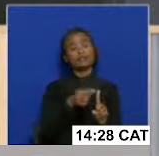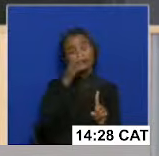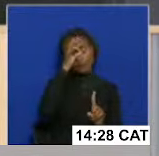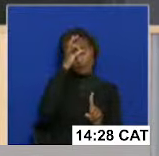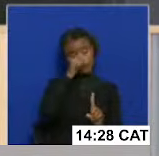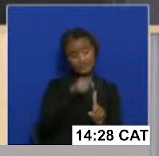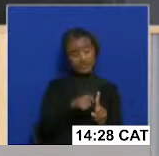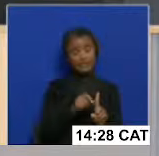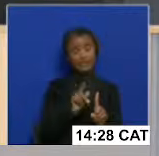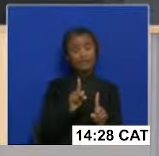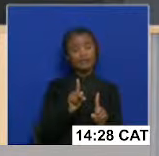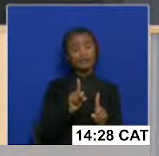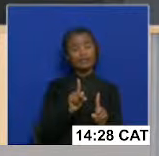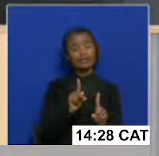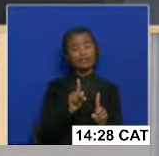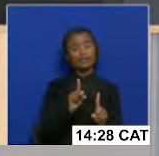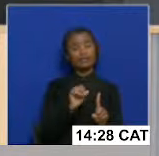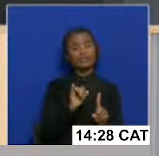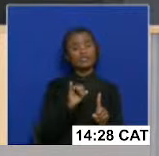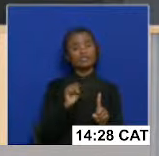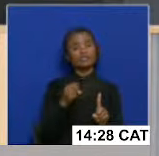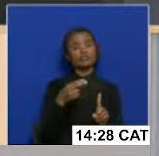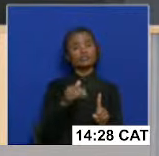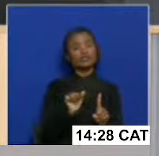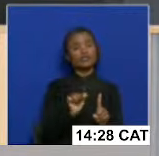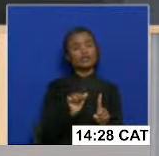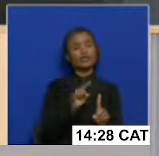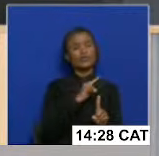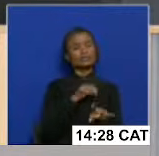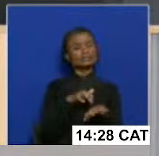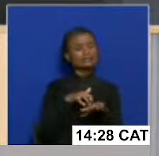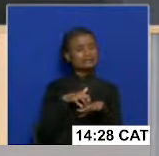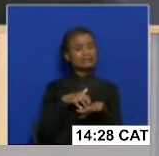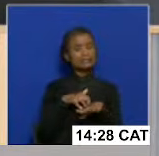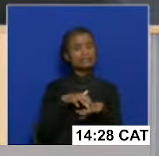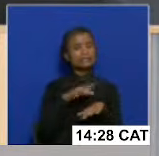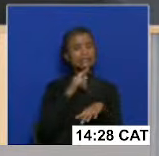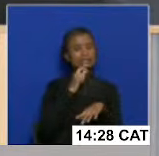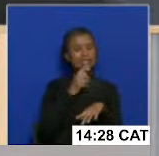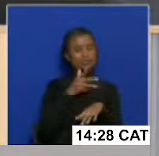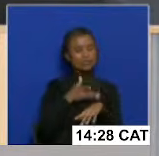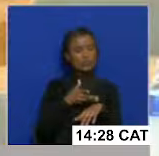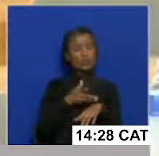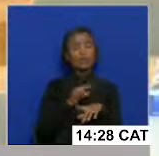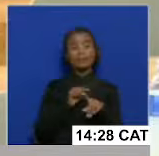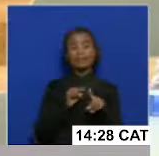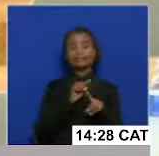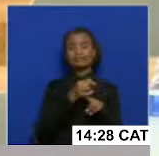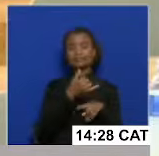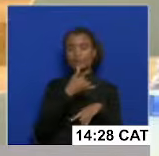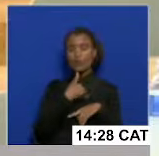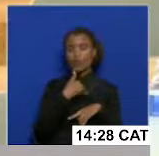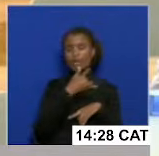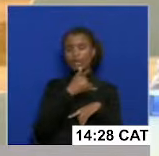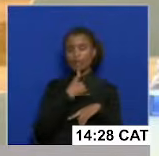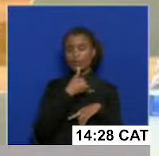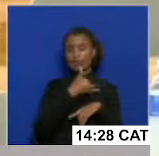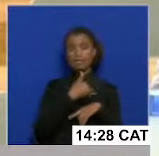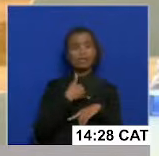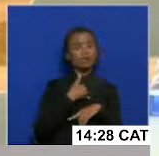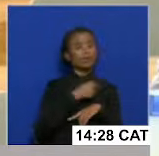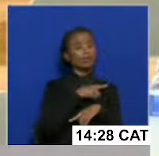on my nerve, but it's someone who kept on calling, and if you don't answer her, it will be as if